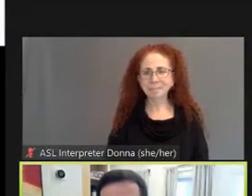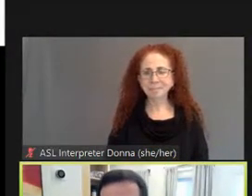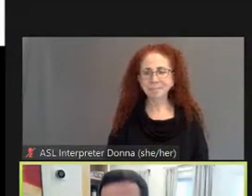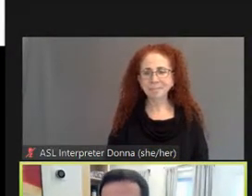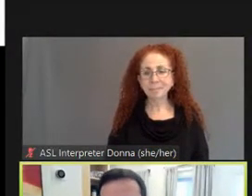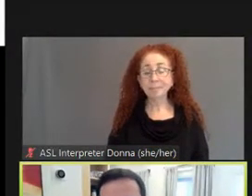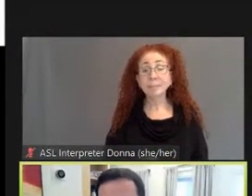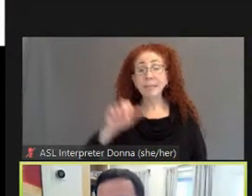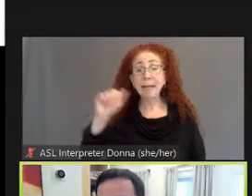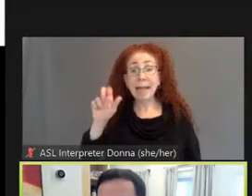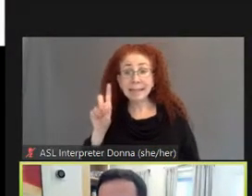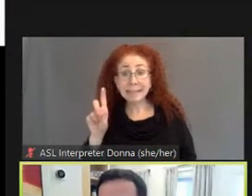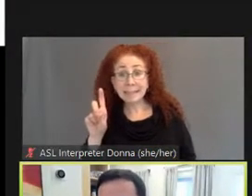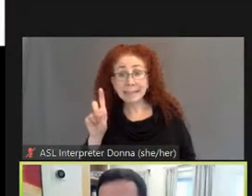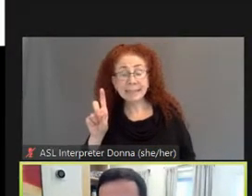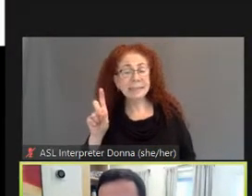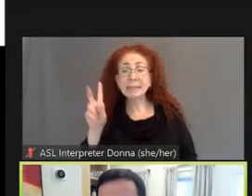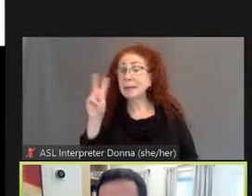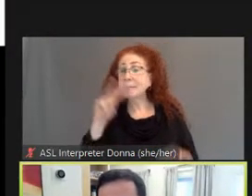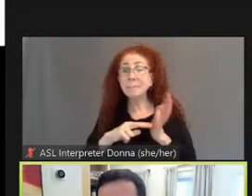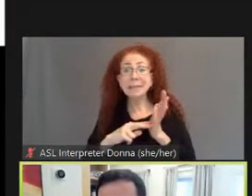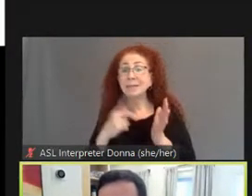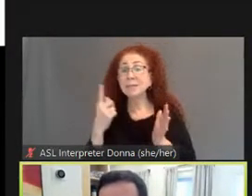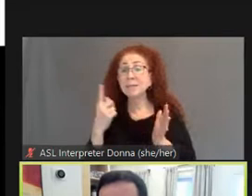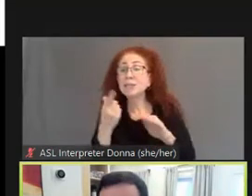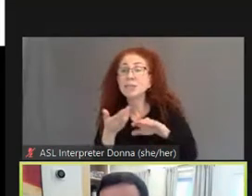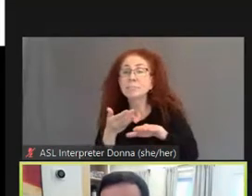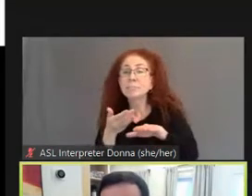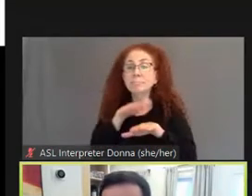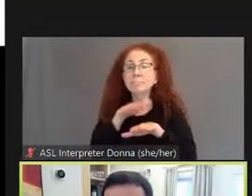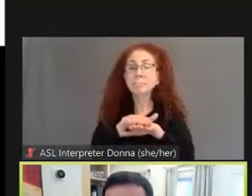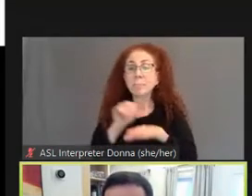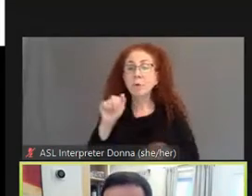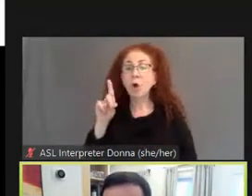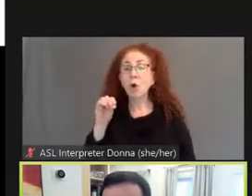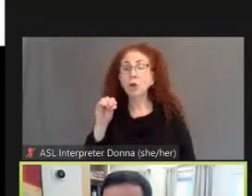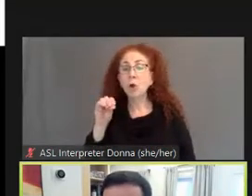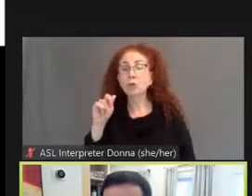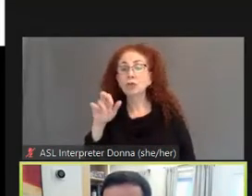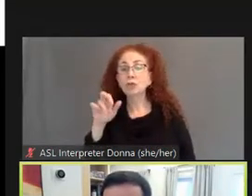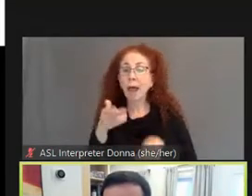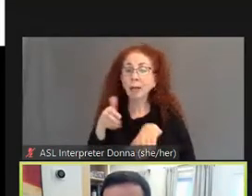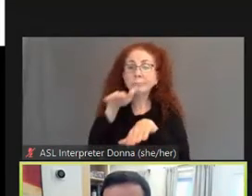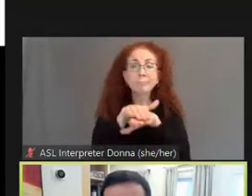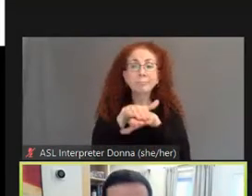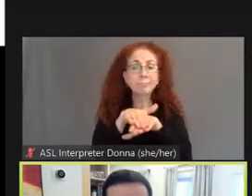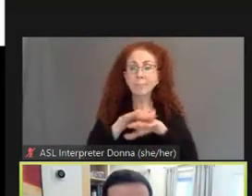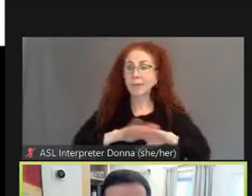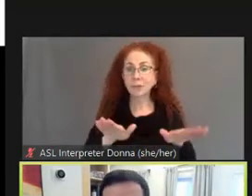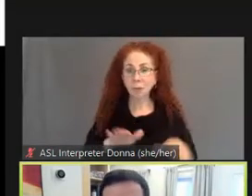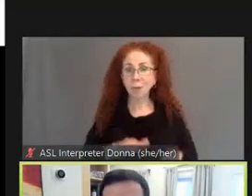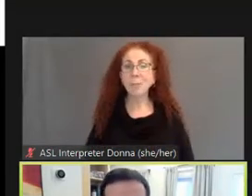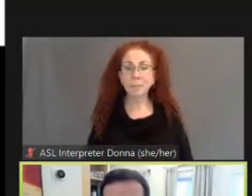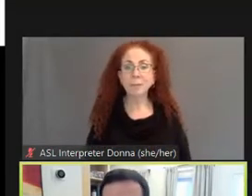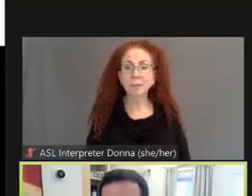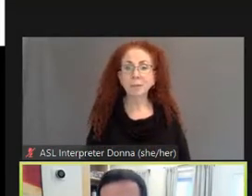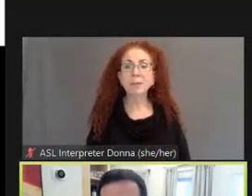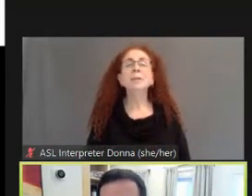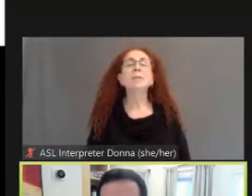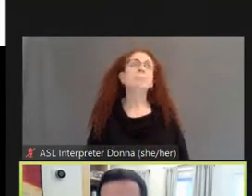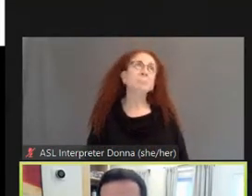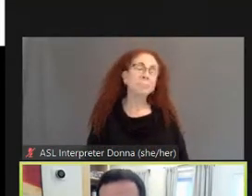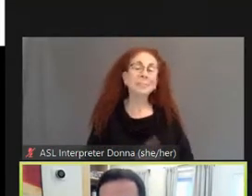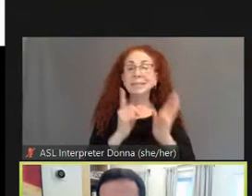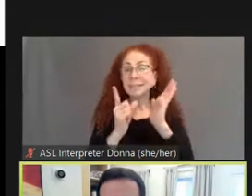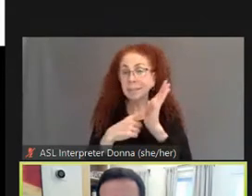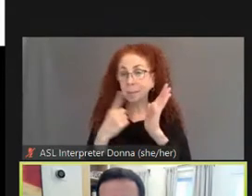Audio description is simply just adding a layer of an audio track on top of the existing file. Sure, there might be times